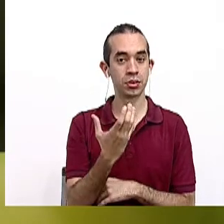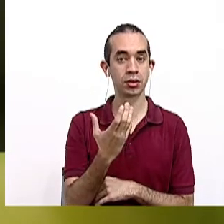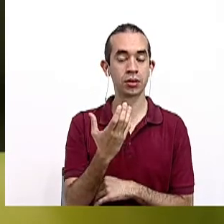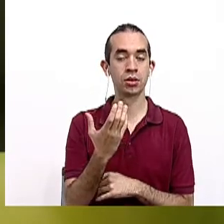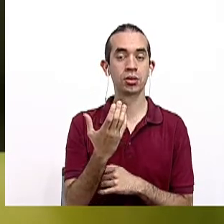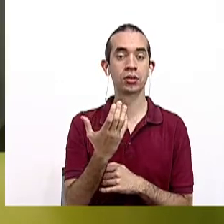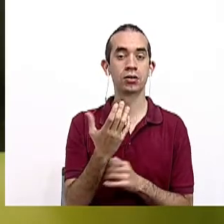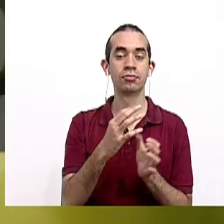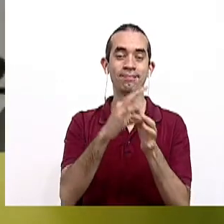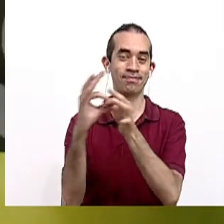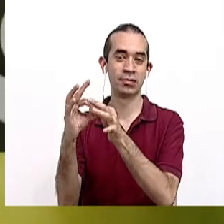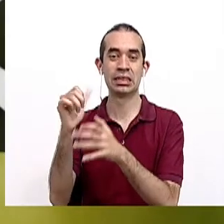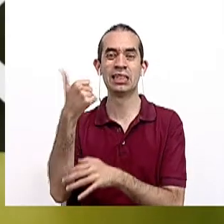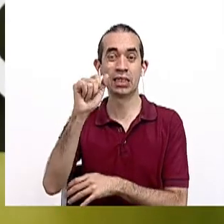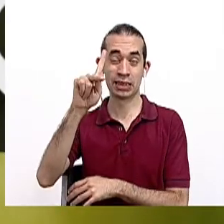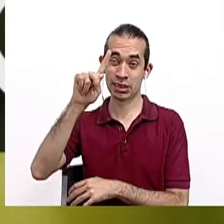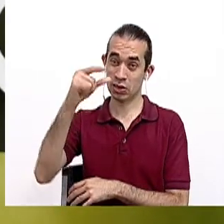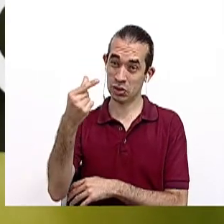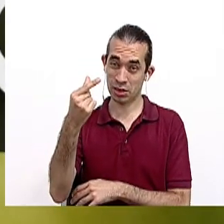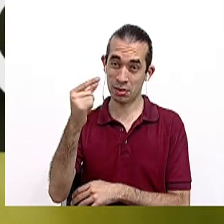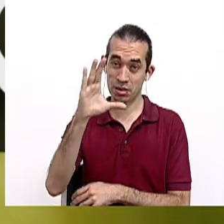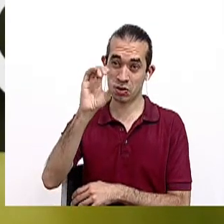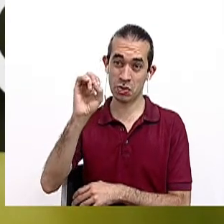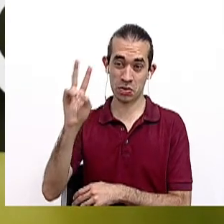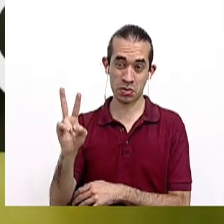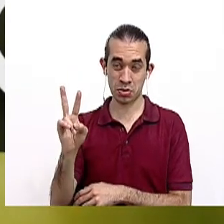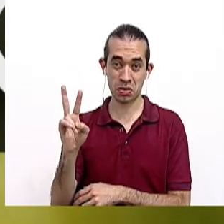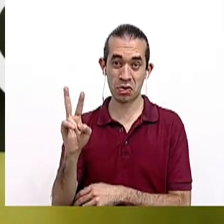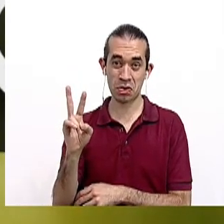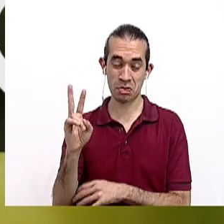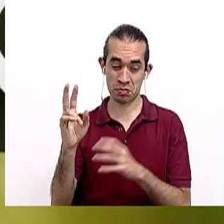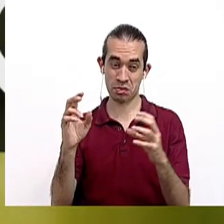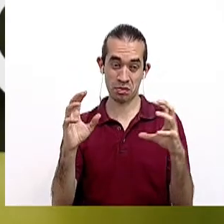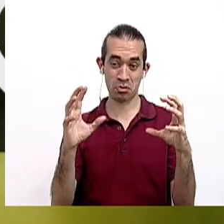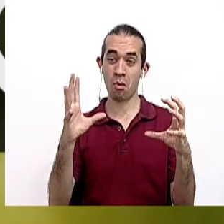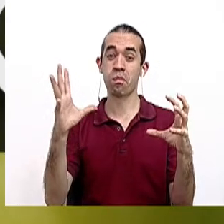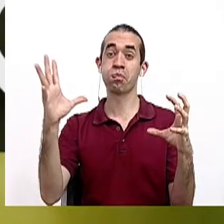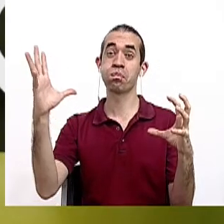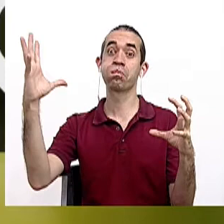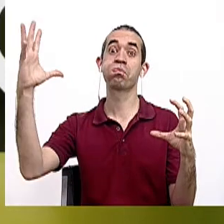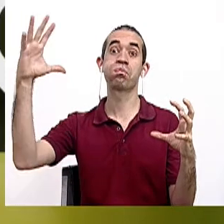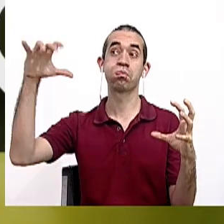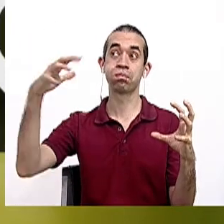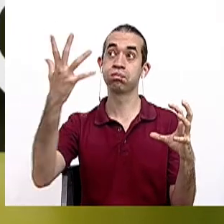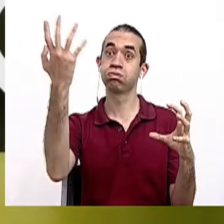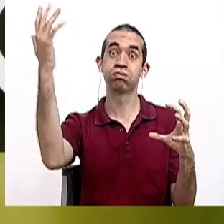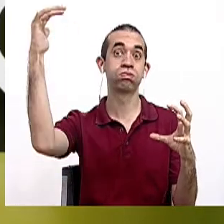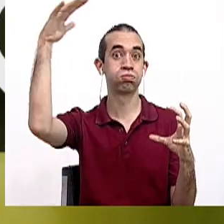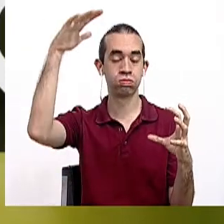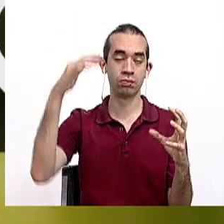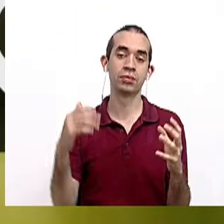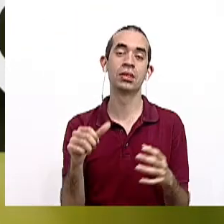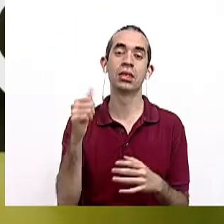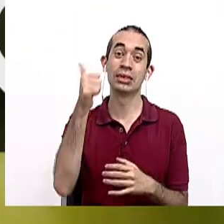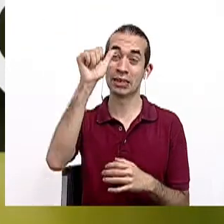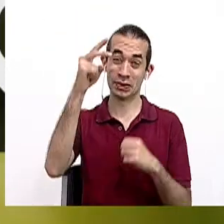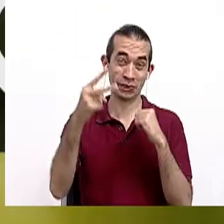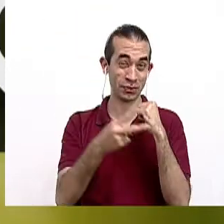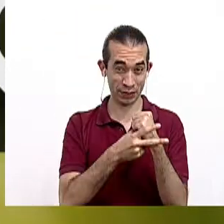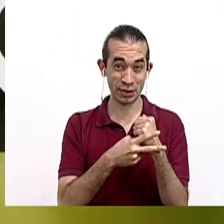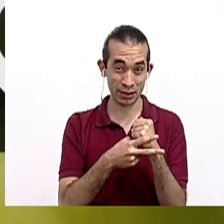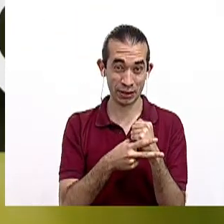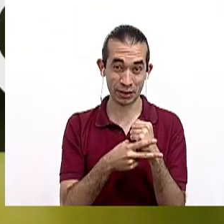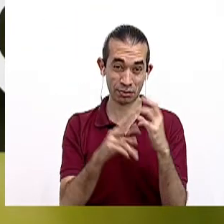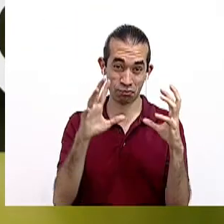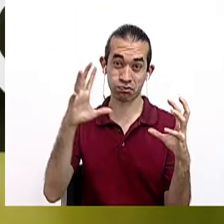have 10 kilograms of CO2 equivalent emitted into the atmosphere. So that is 10 times more than its